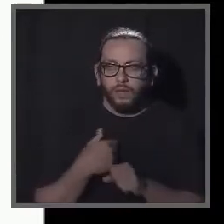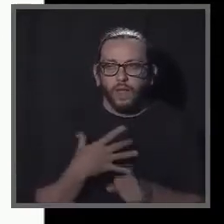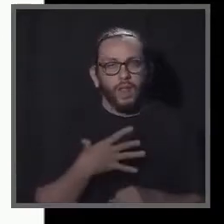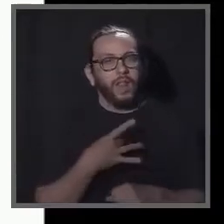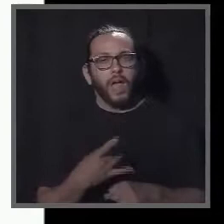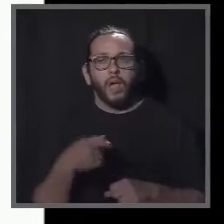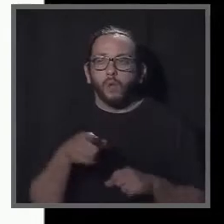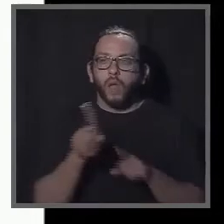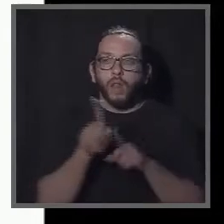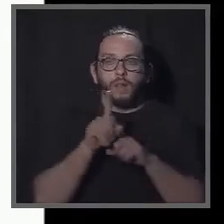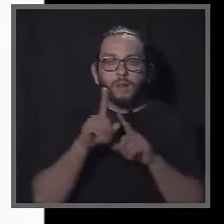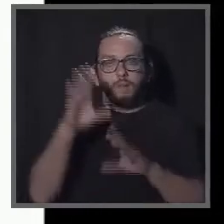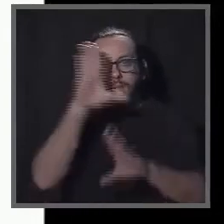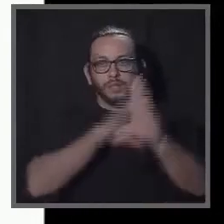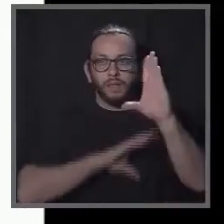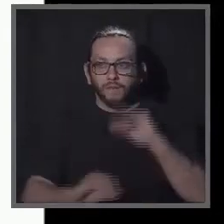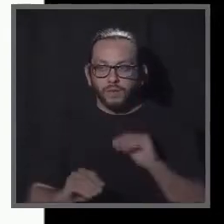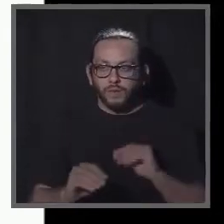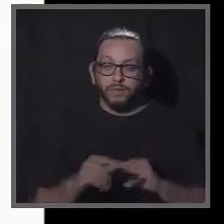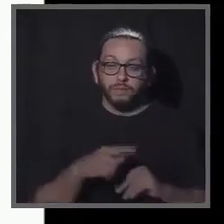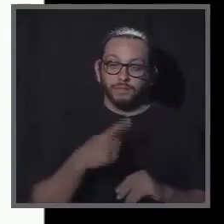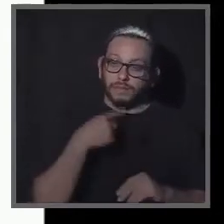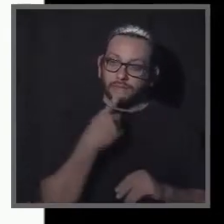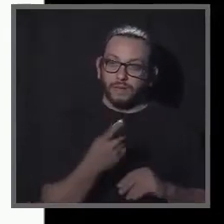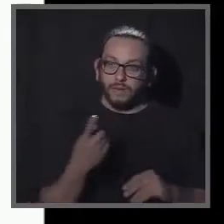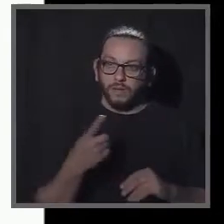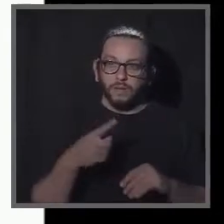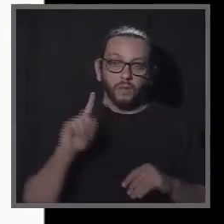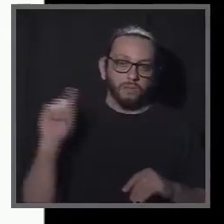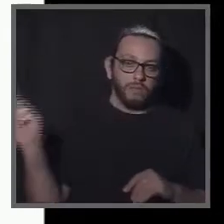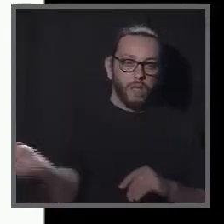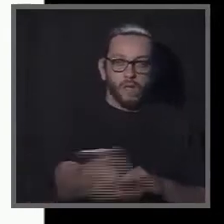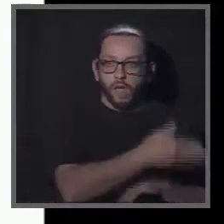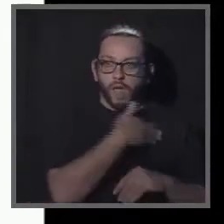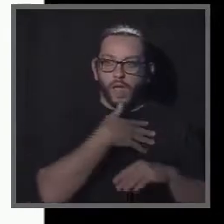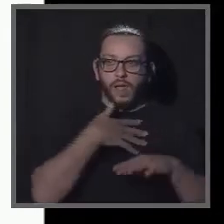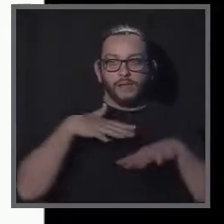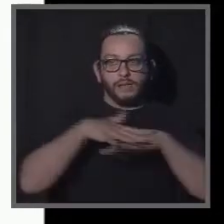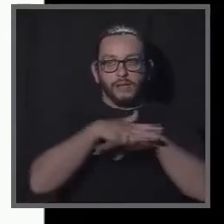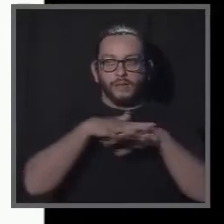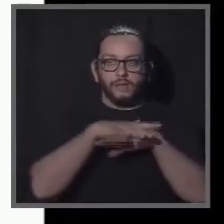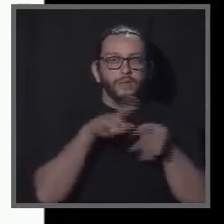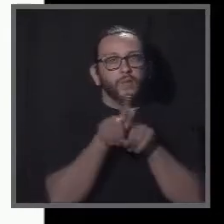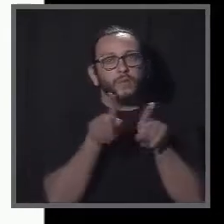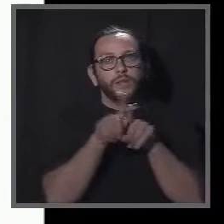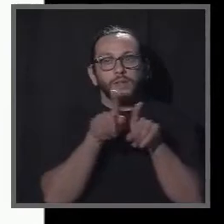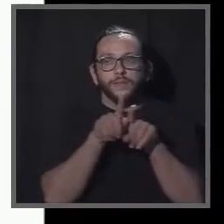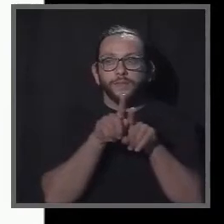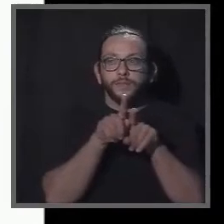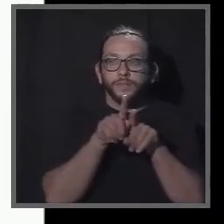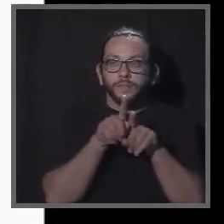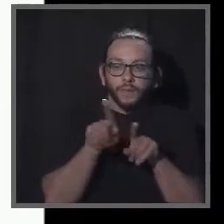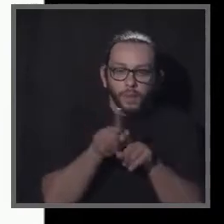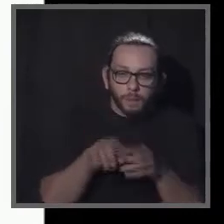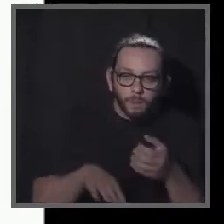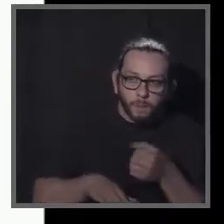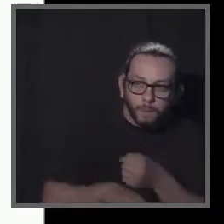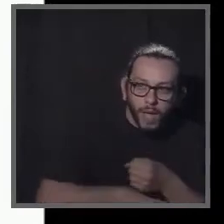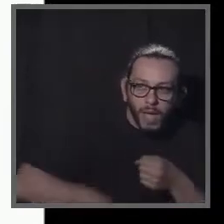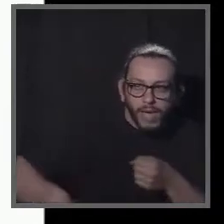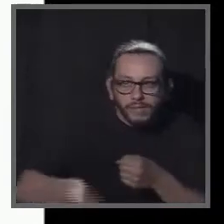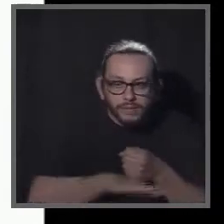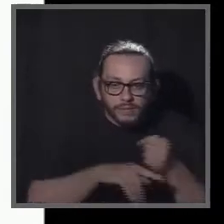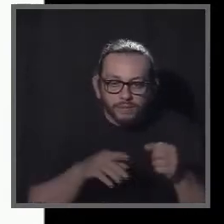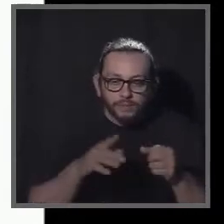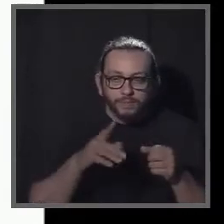are building a network of roots underneath the territory so that in each place